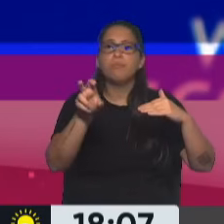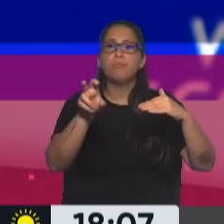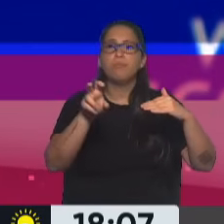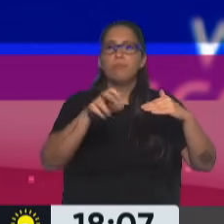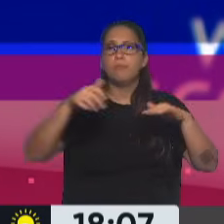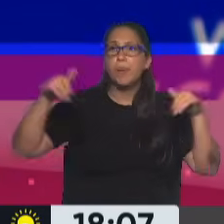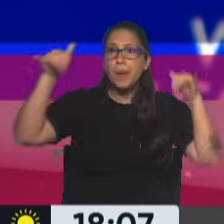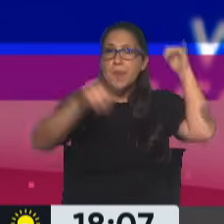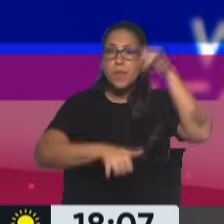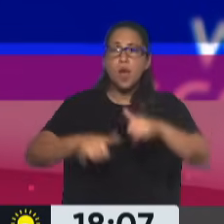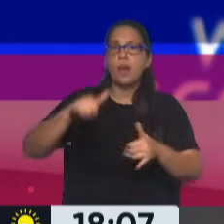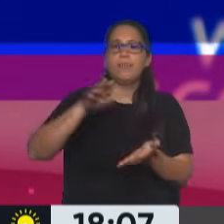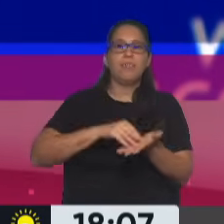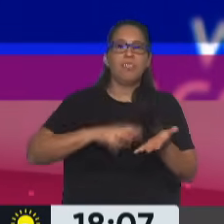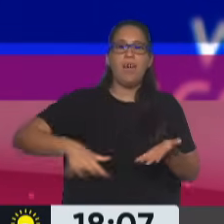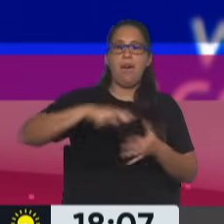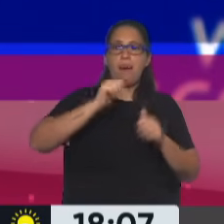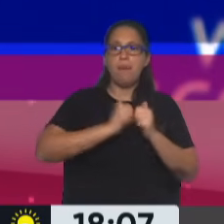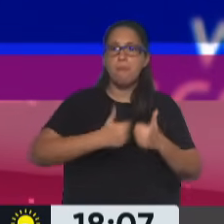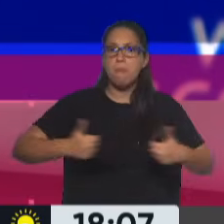ground, boots on the ice.